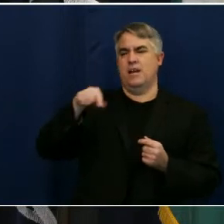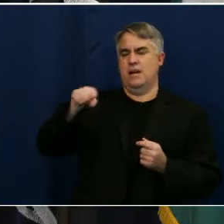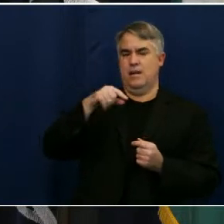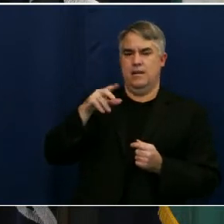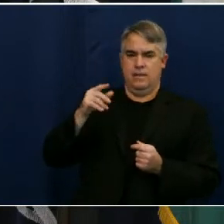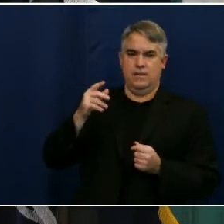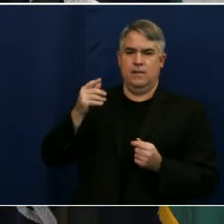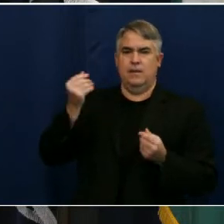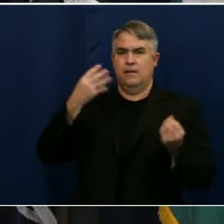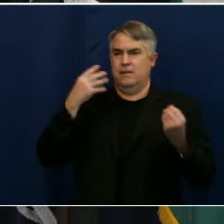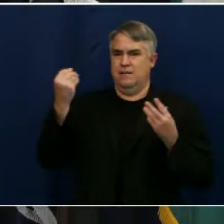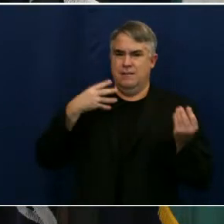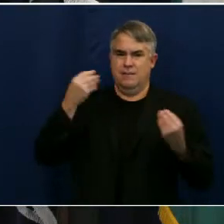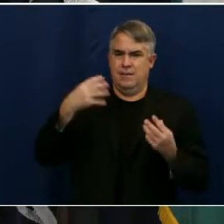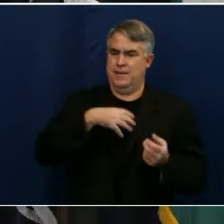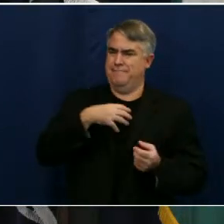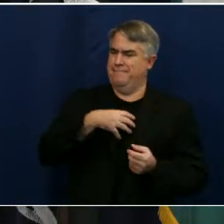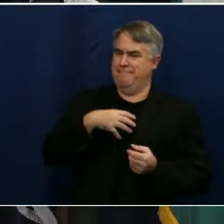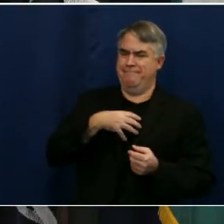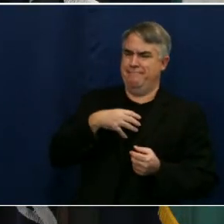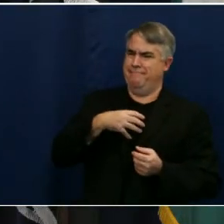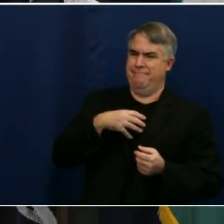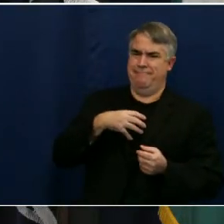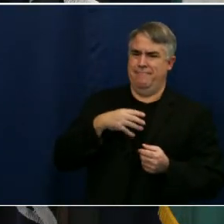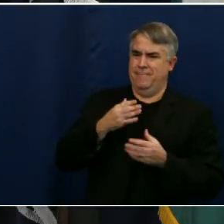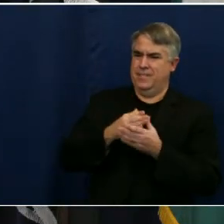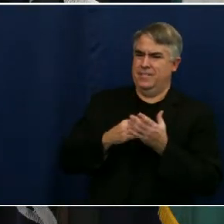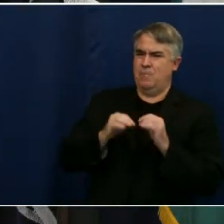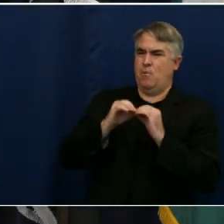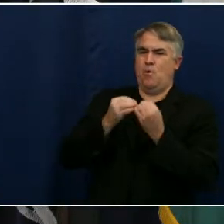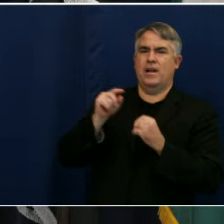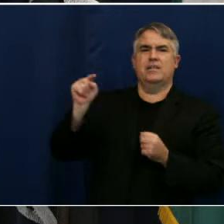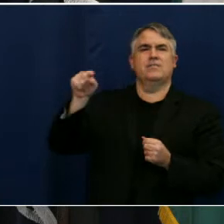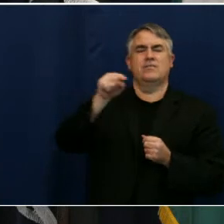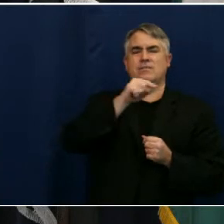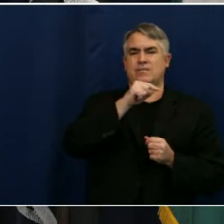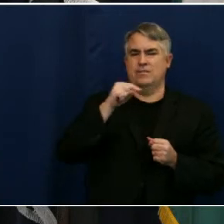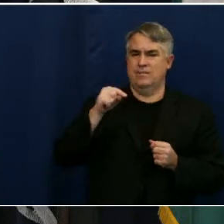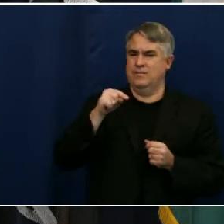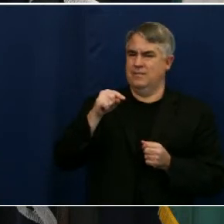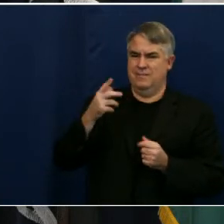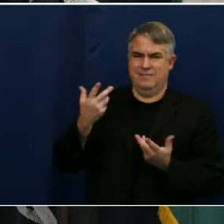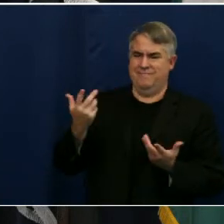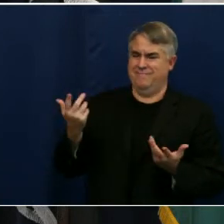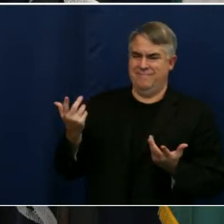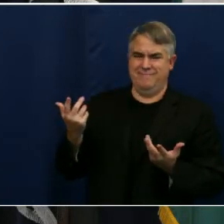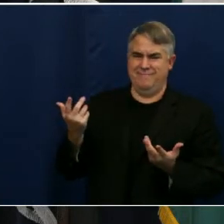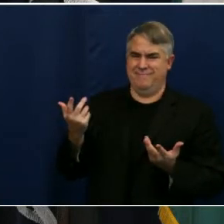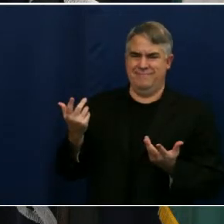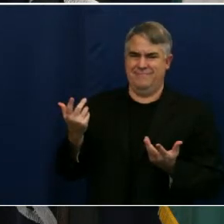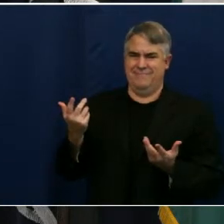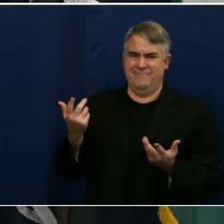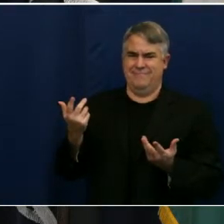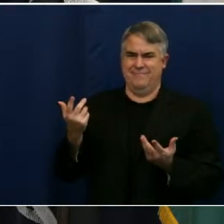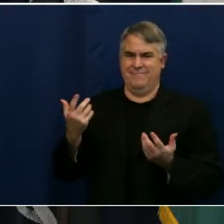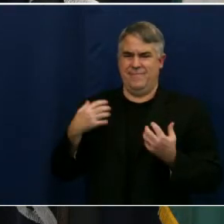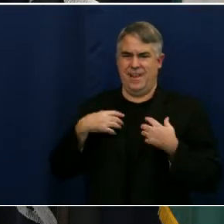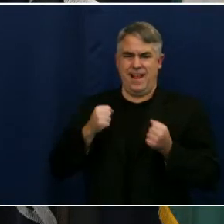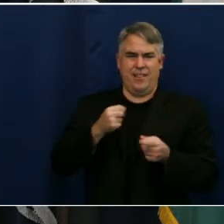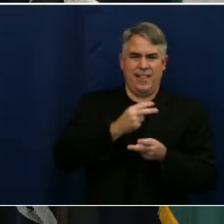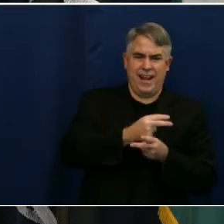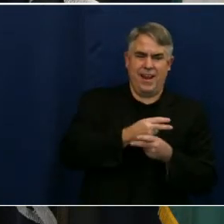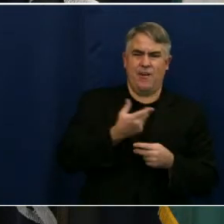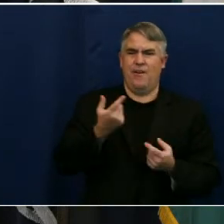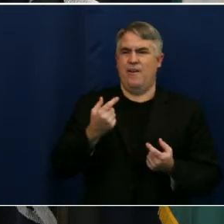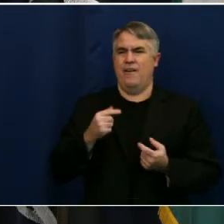weeks that certain organizations that have gotten early supplies of vaccines, especially healthcare organizations,